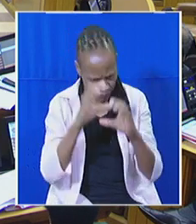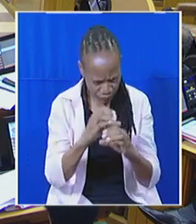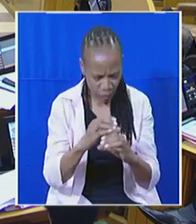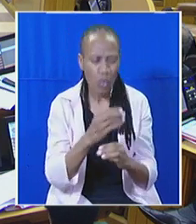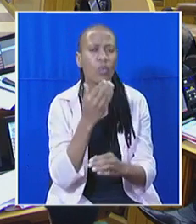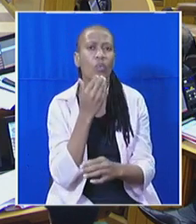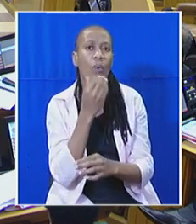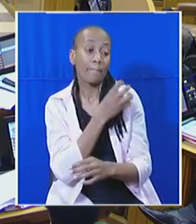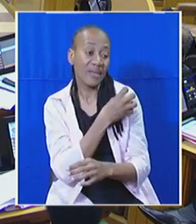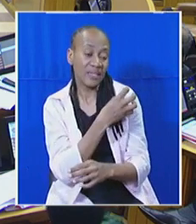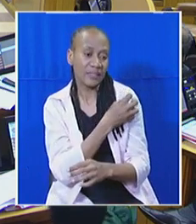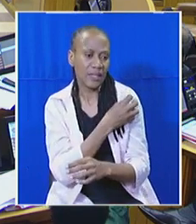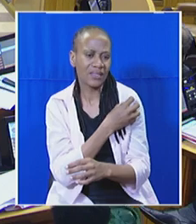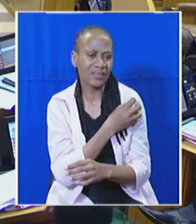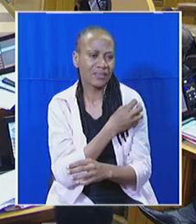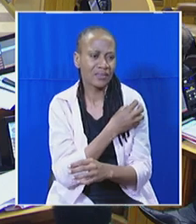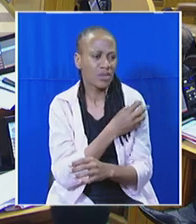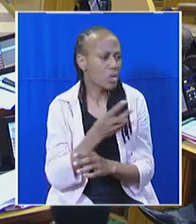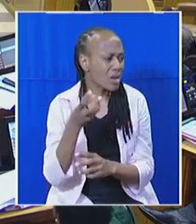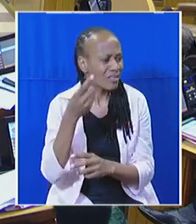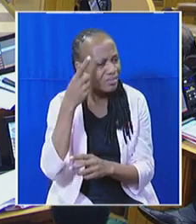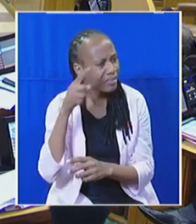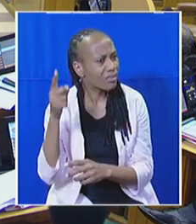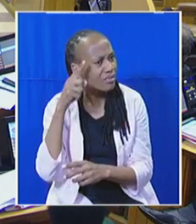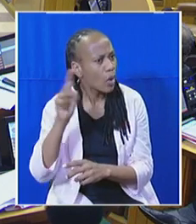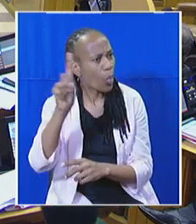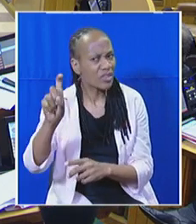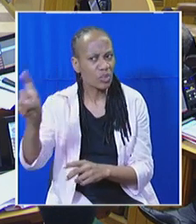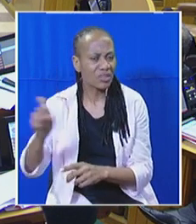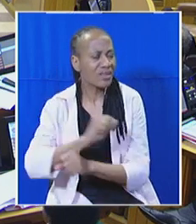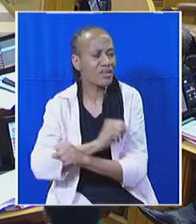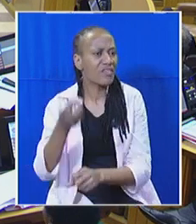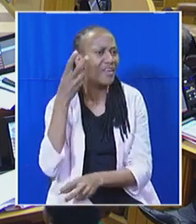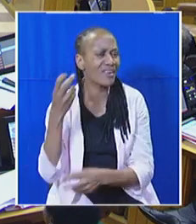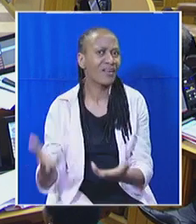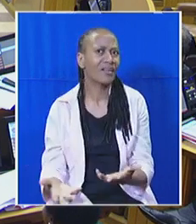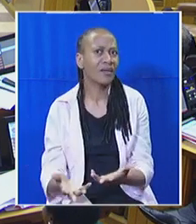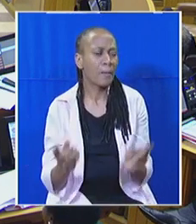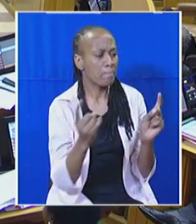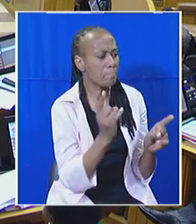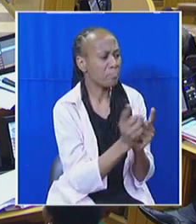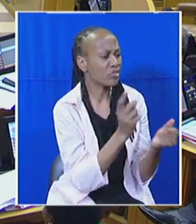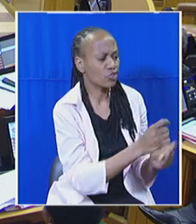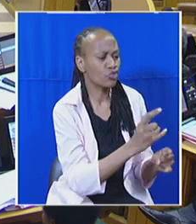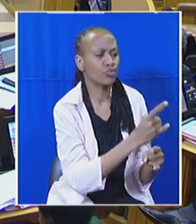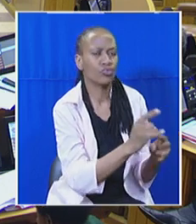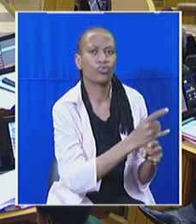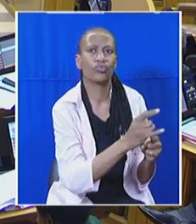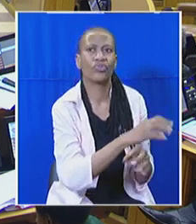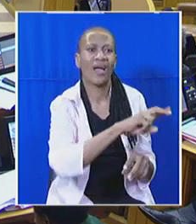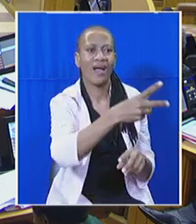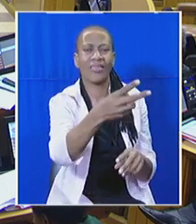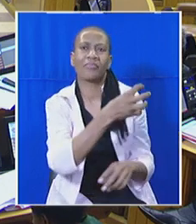don't listen when their turn to listen comes and go and play mraba with other ministers. No. It can't